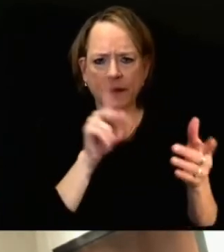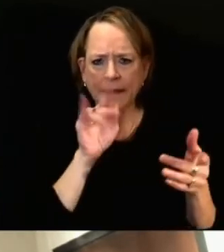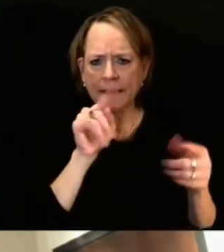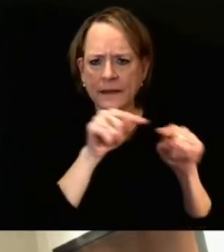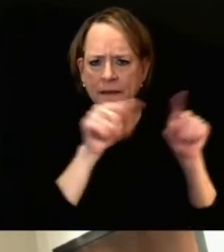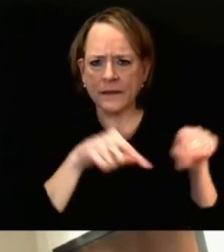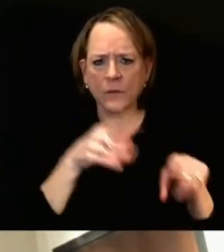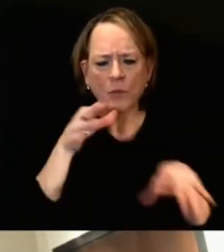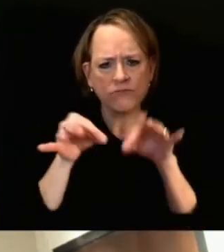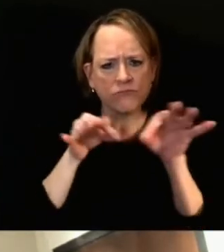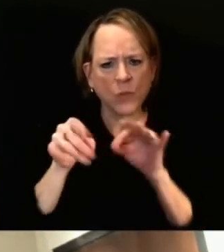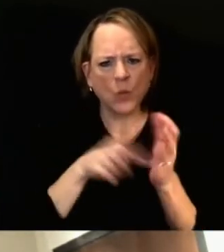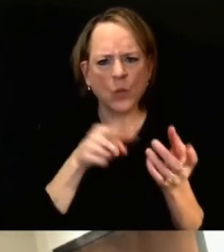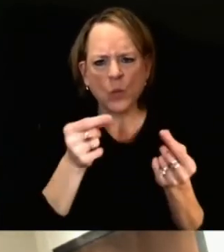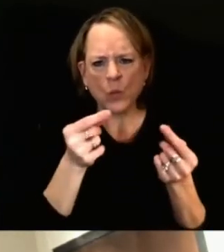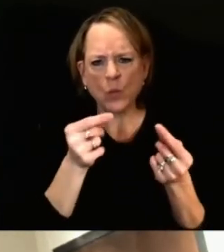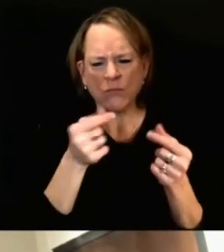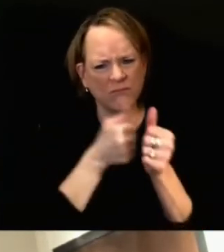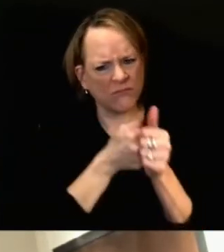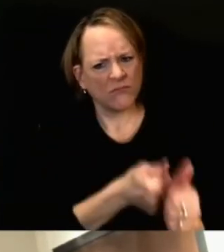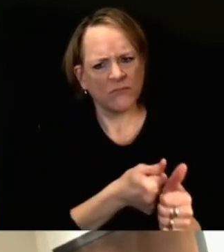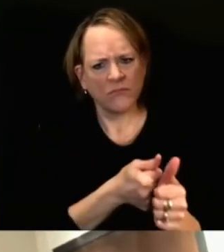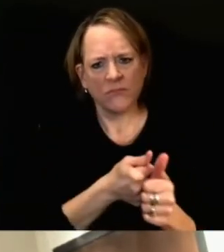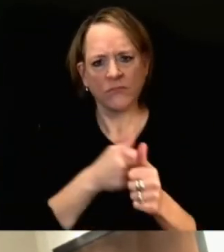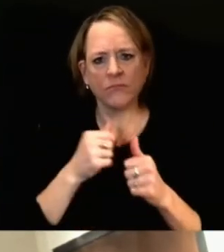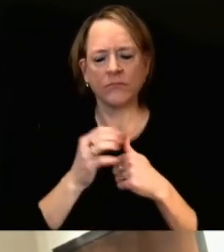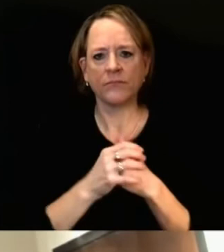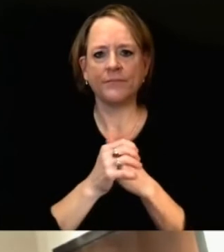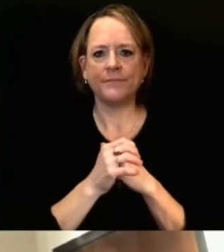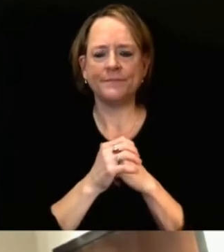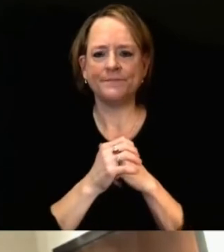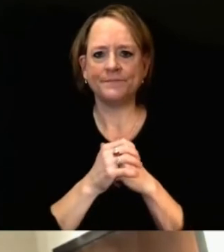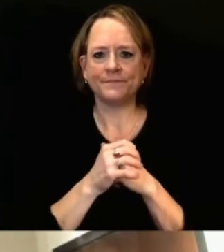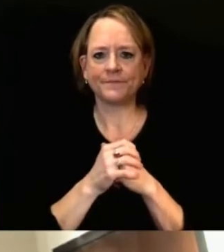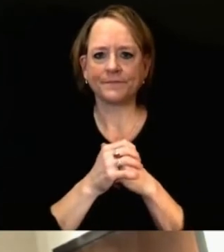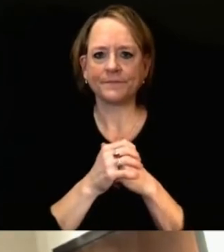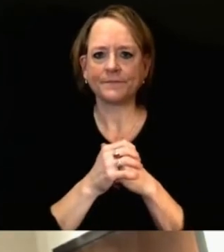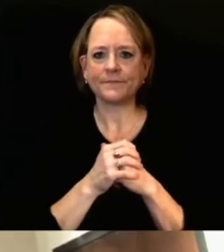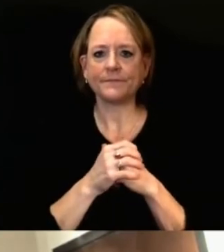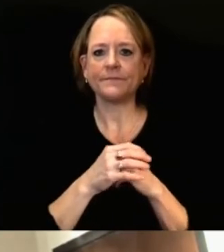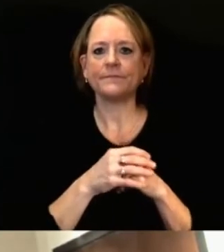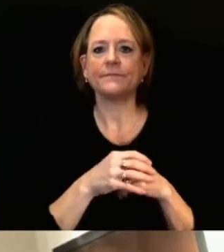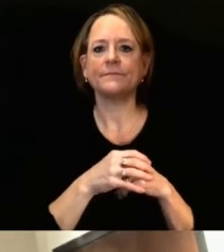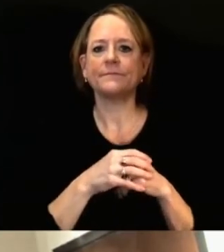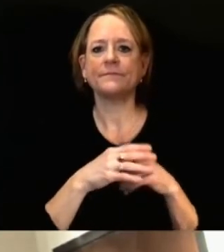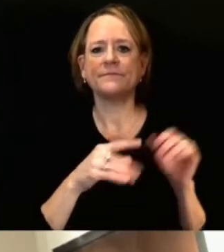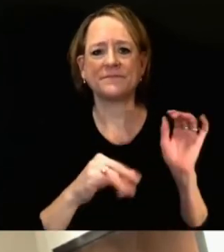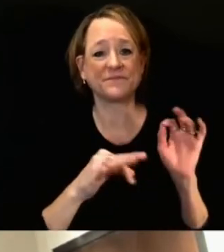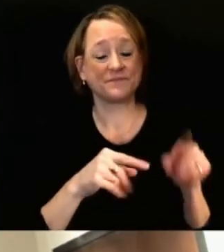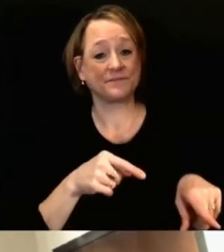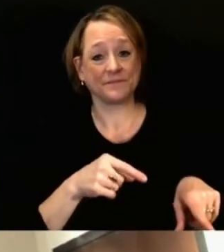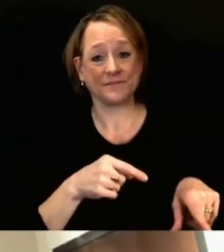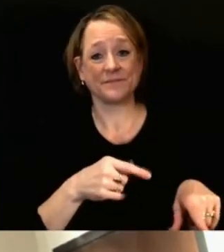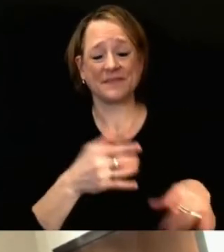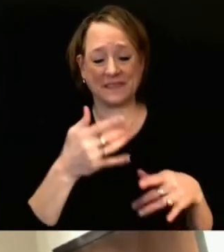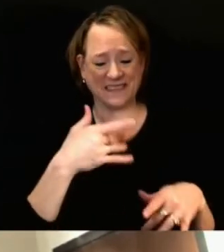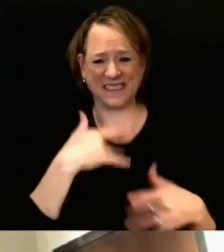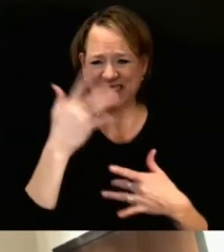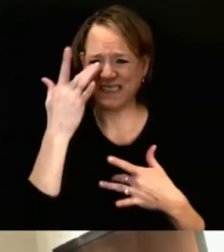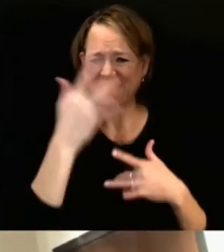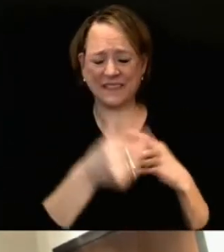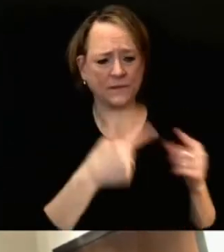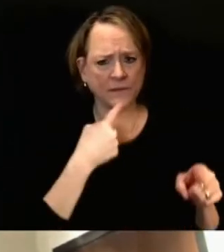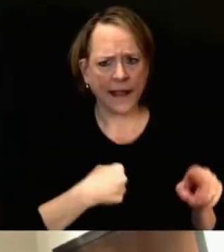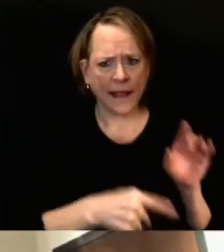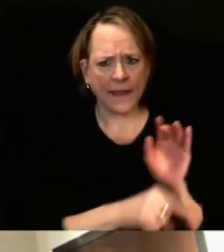only information to know whether someone should isolate or or seek medical care because they are